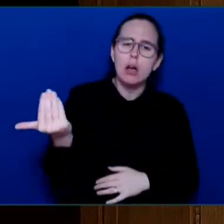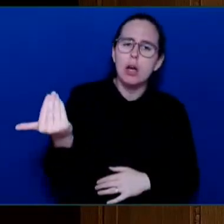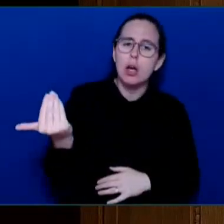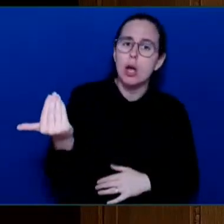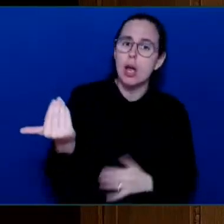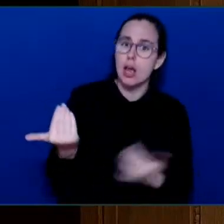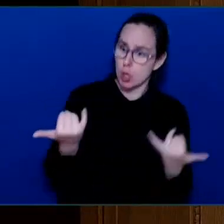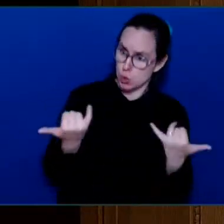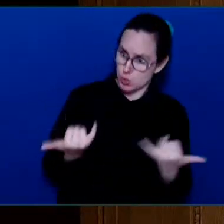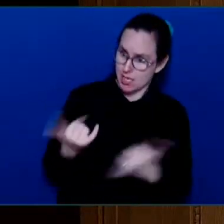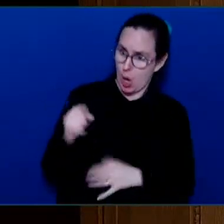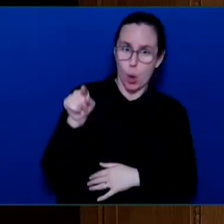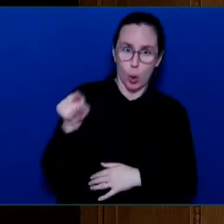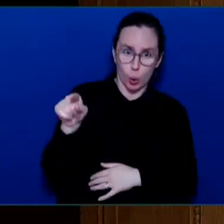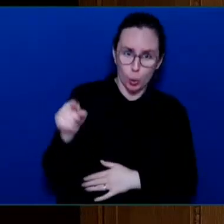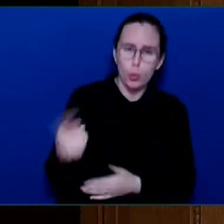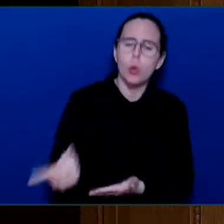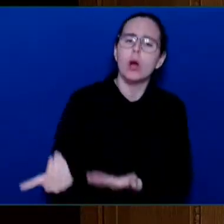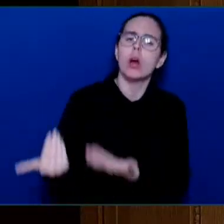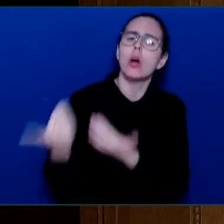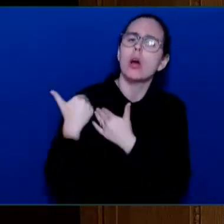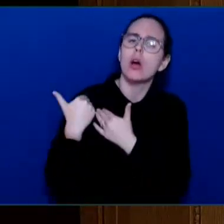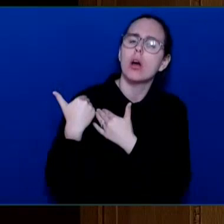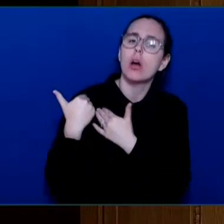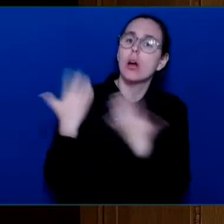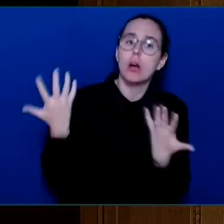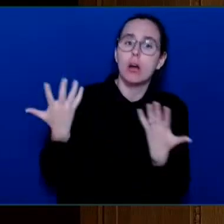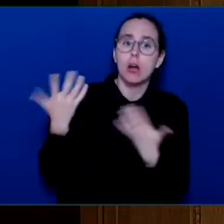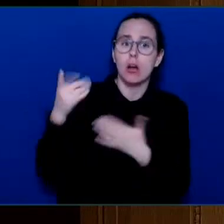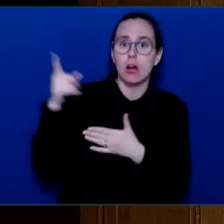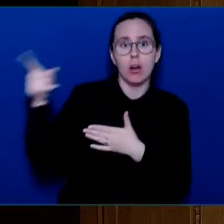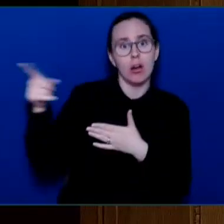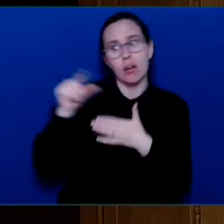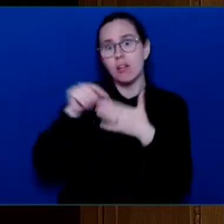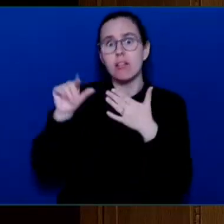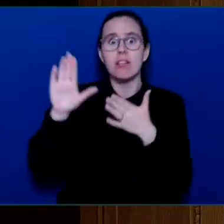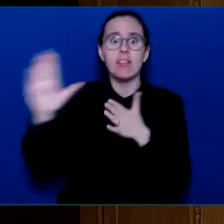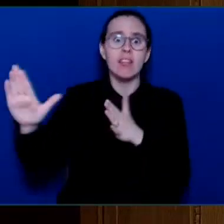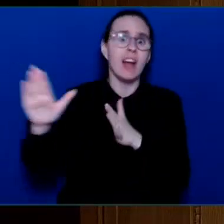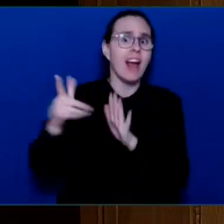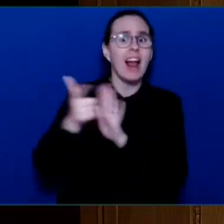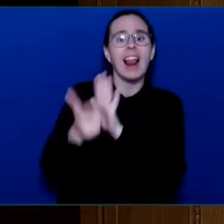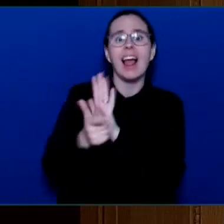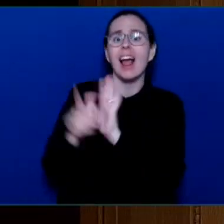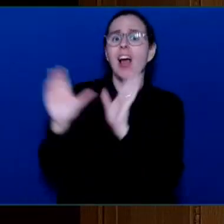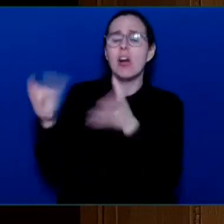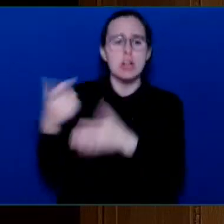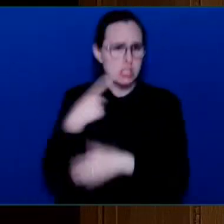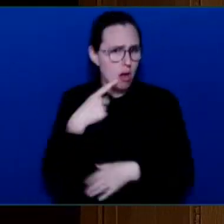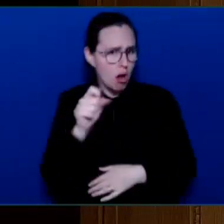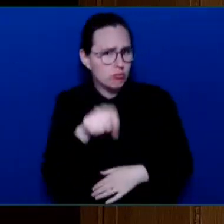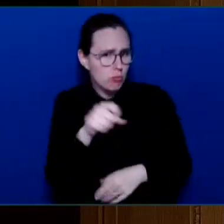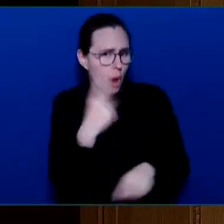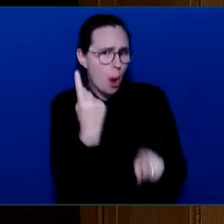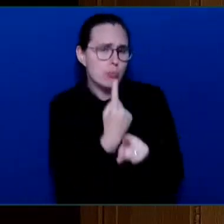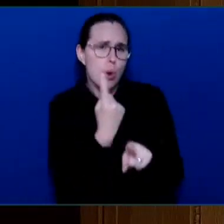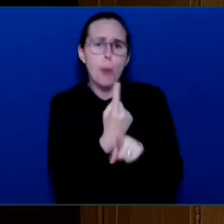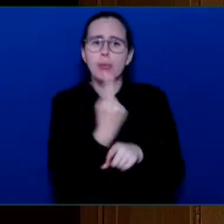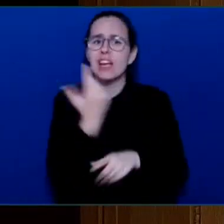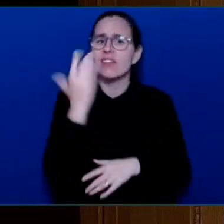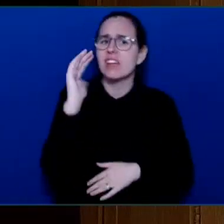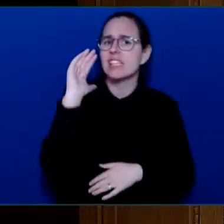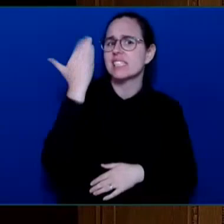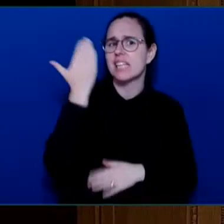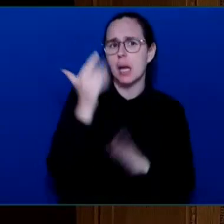it is abundantly clear that there might be reasonably a perception of bias to ensure that a special prosecutor is appointed. Not only does